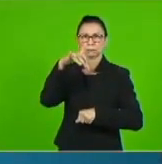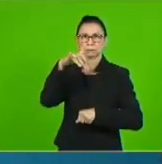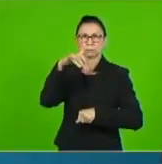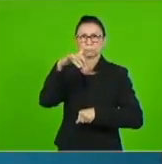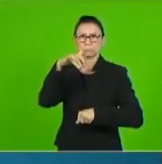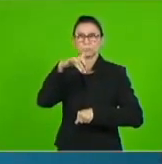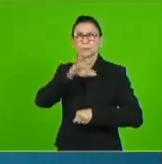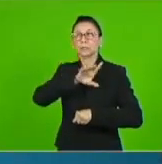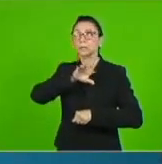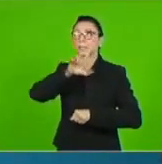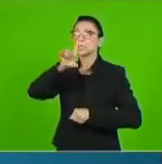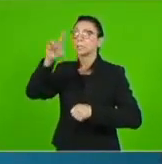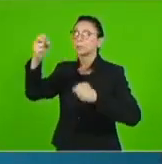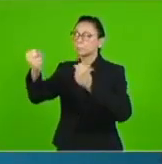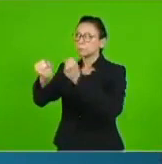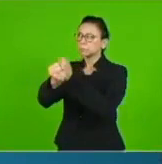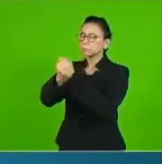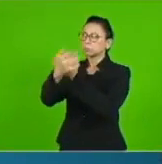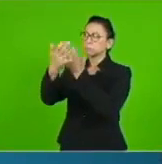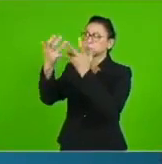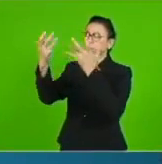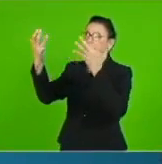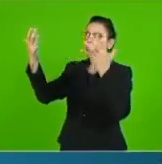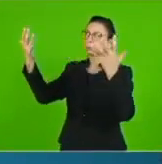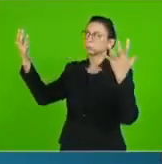in which being the